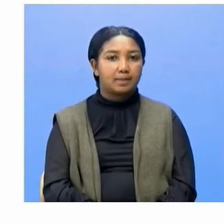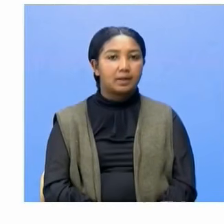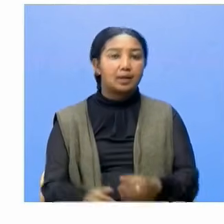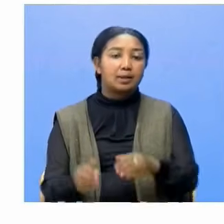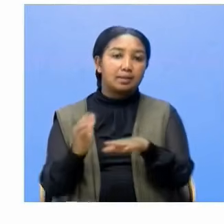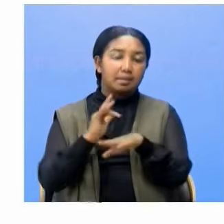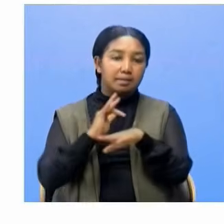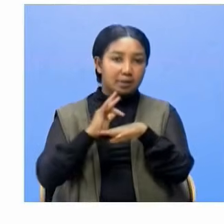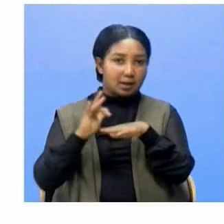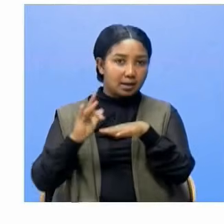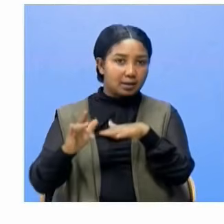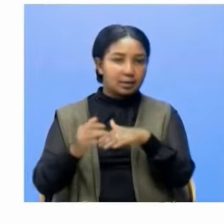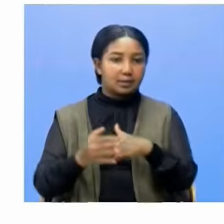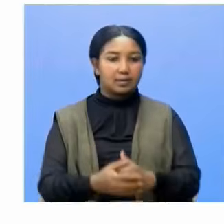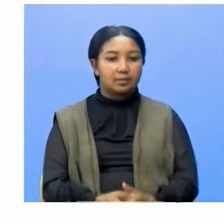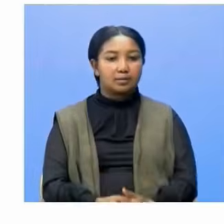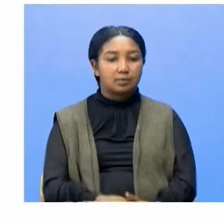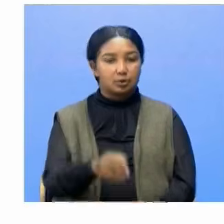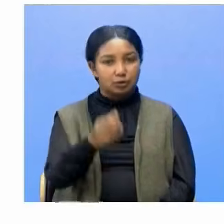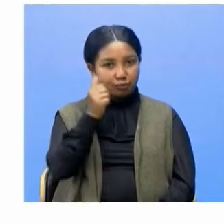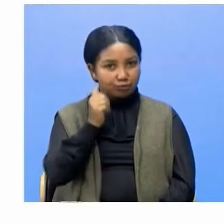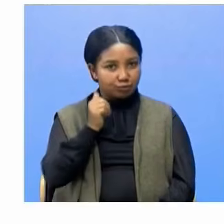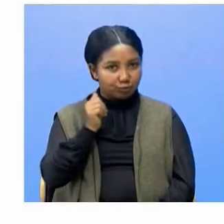Blank, you